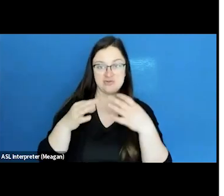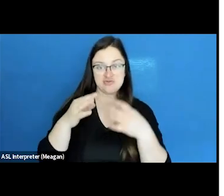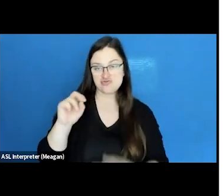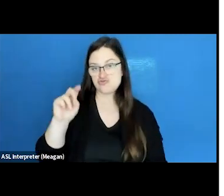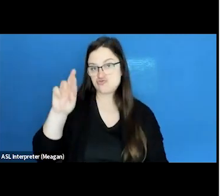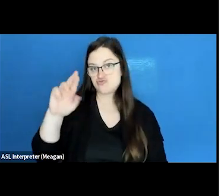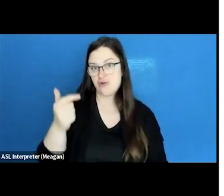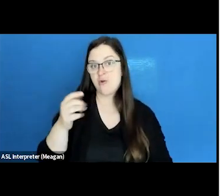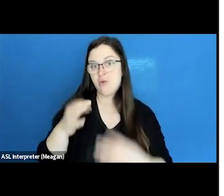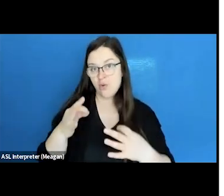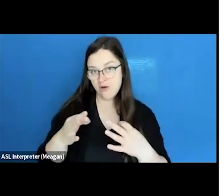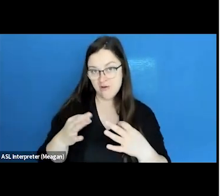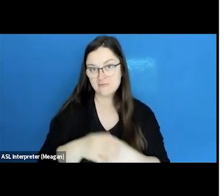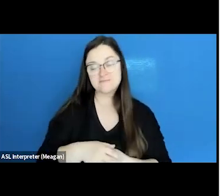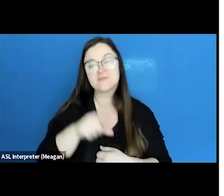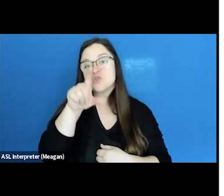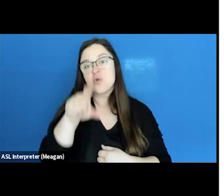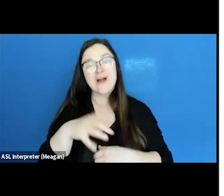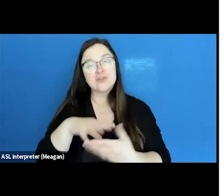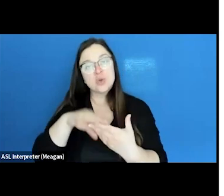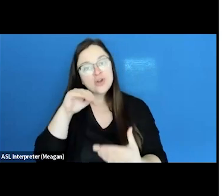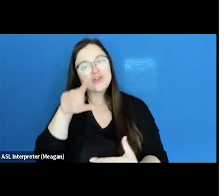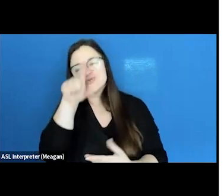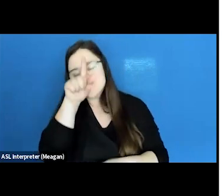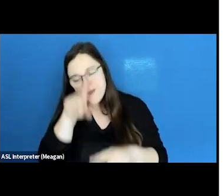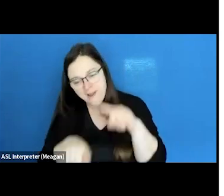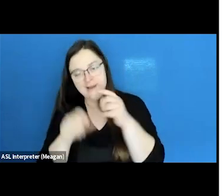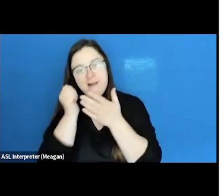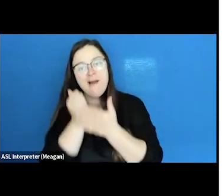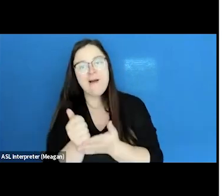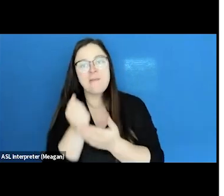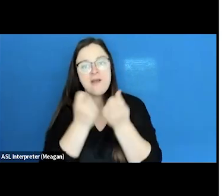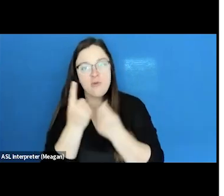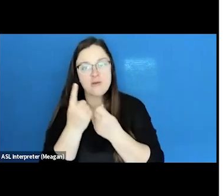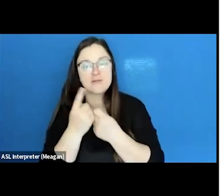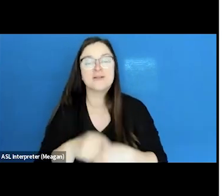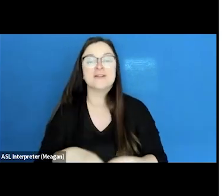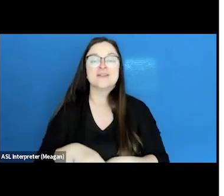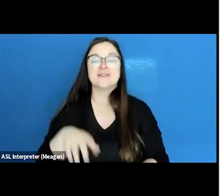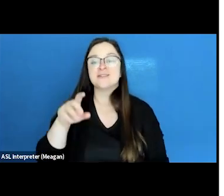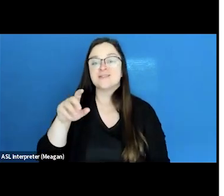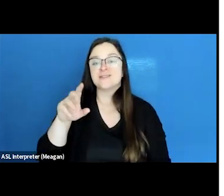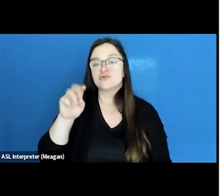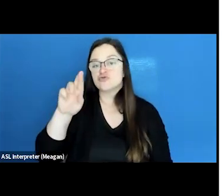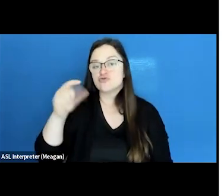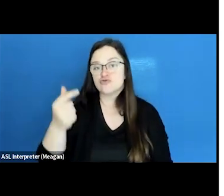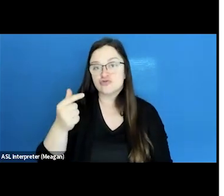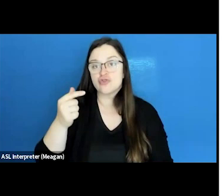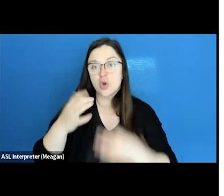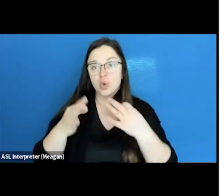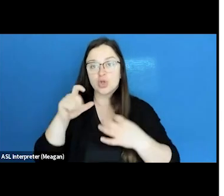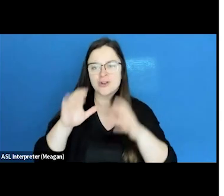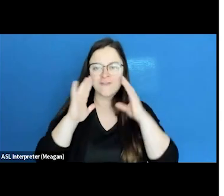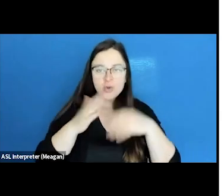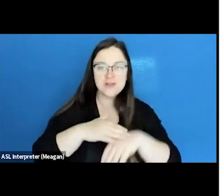on, and that's I cannot help everyone. Drug court should be focused on high risk, high need